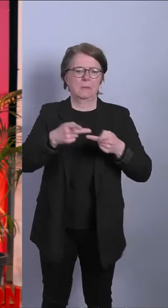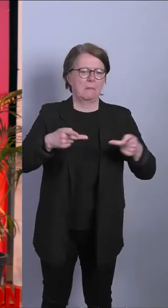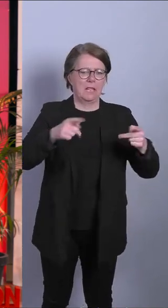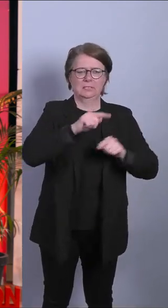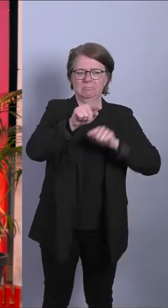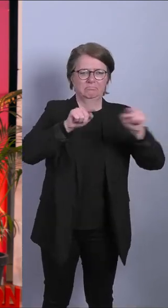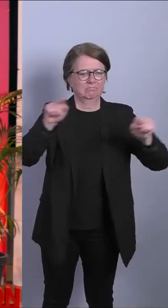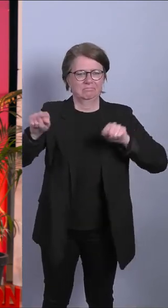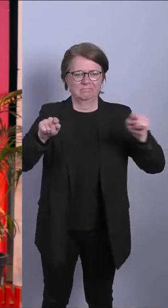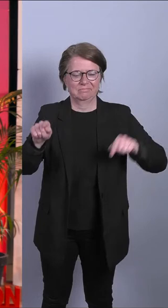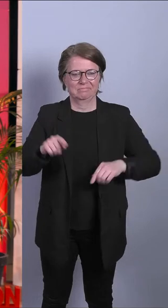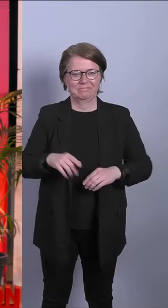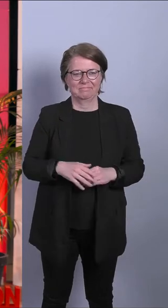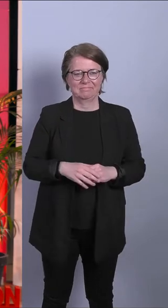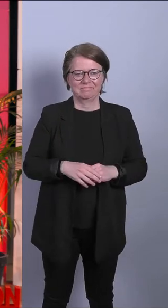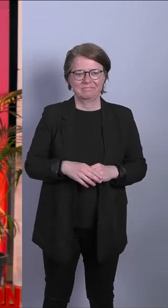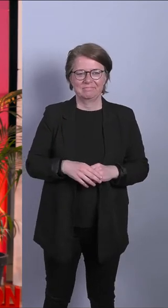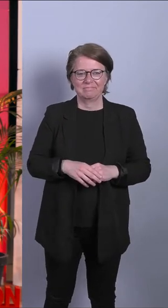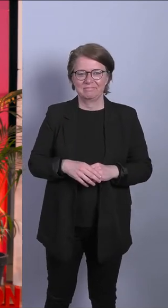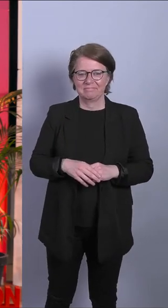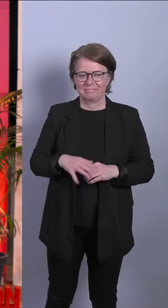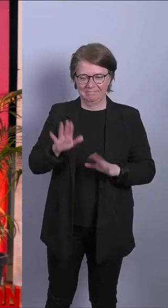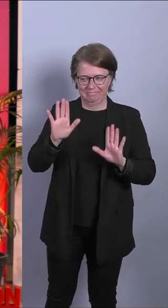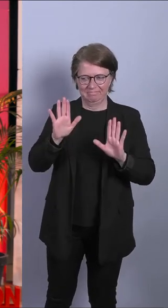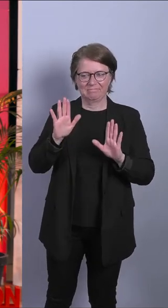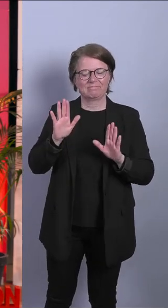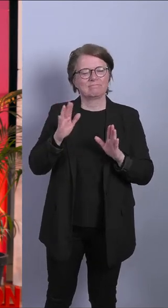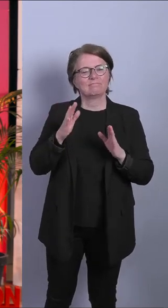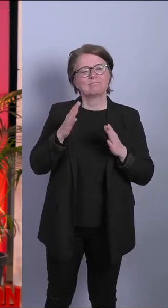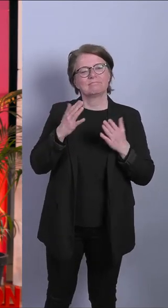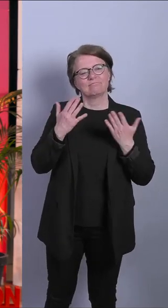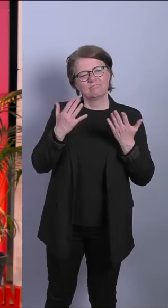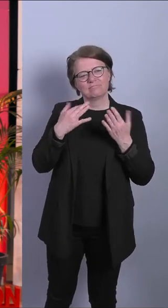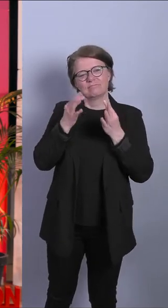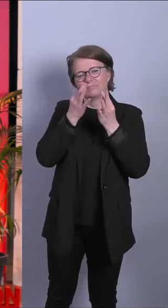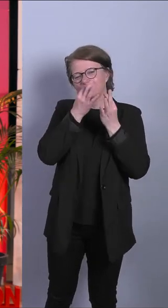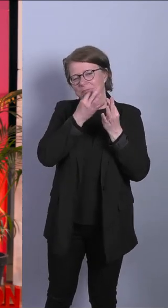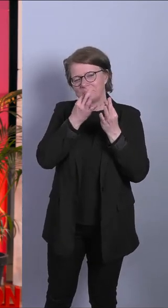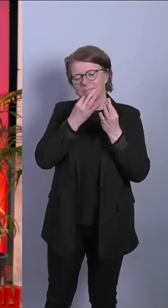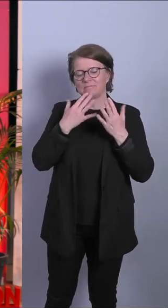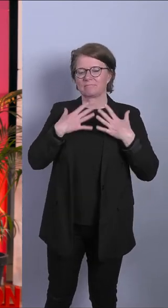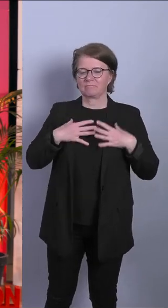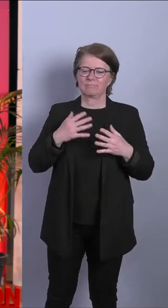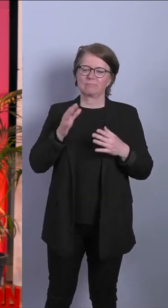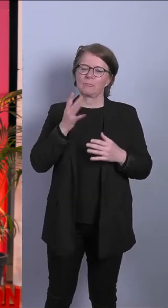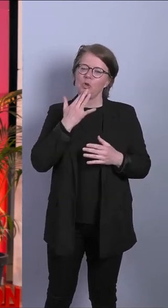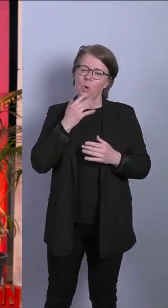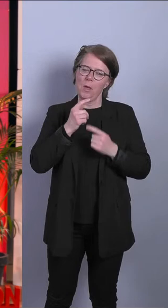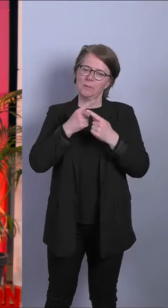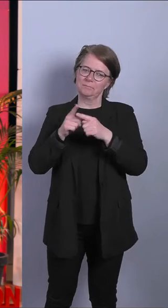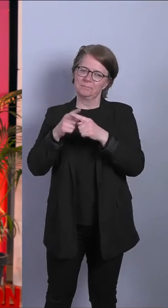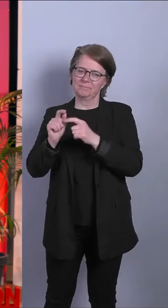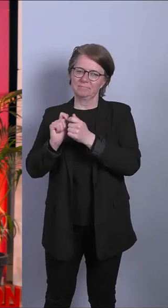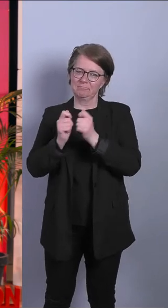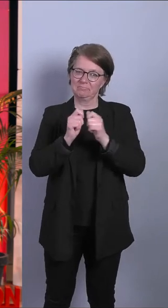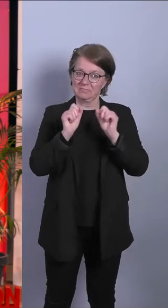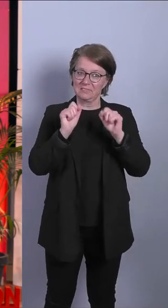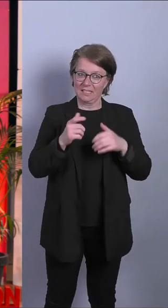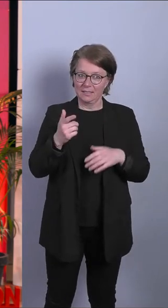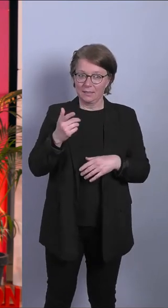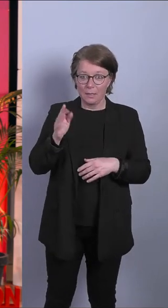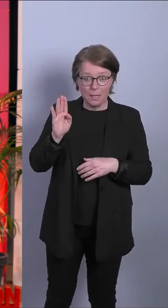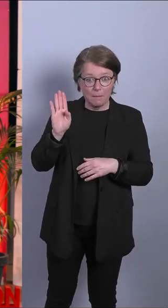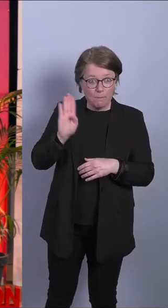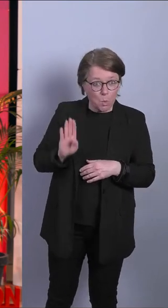wearing a pink outfit. Wonderful. Fits my lipstick. But you have other outfits as well. Which other colors do you have?